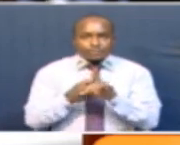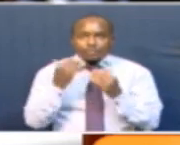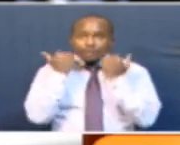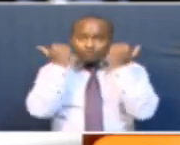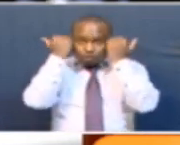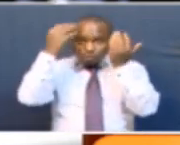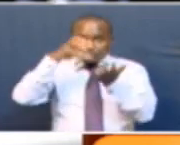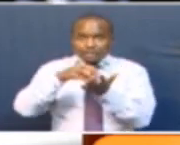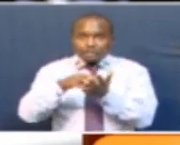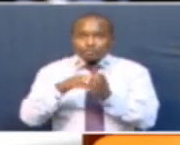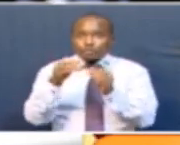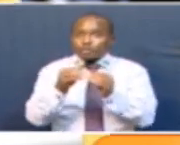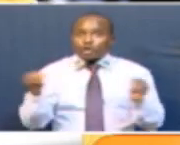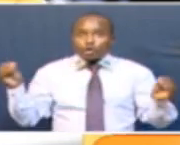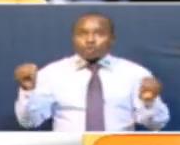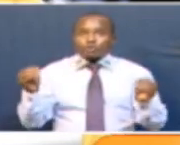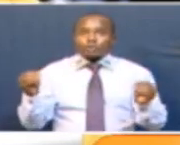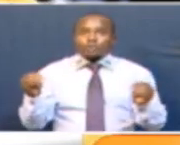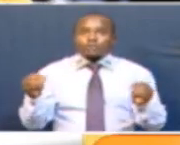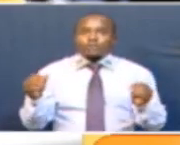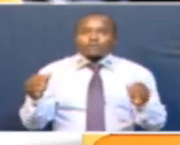while. How long?